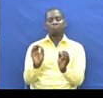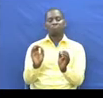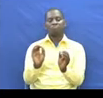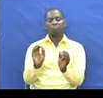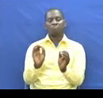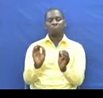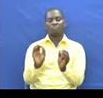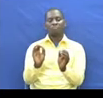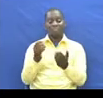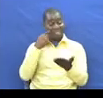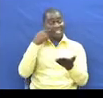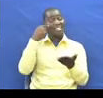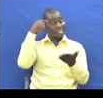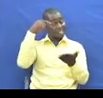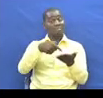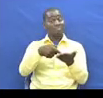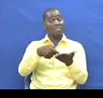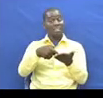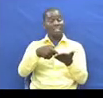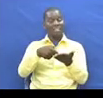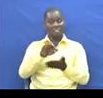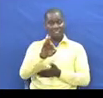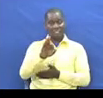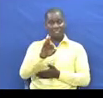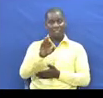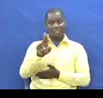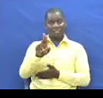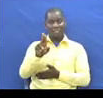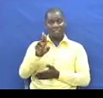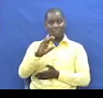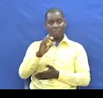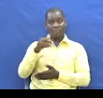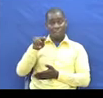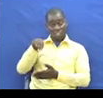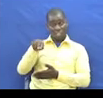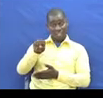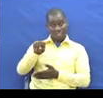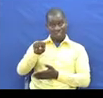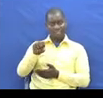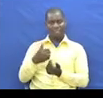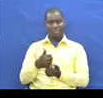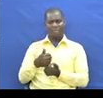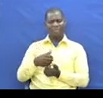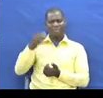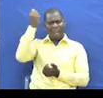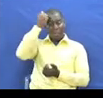can have the same first entry. That is what I can define here. That is a function.